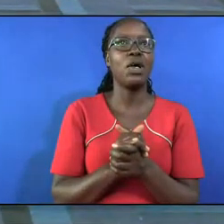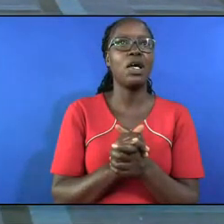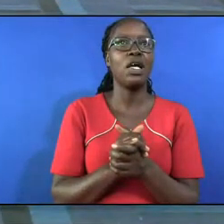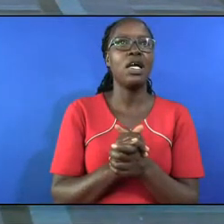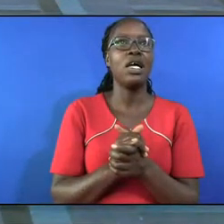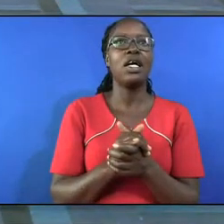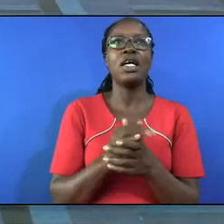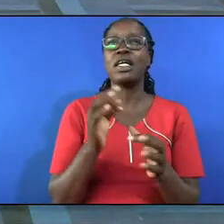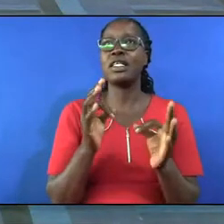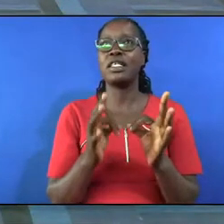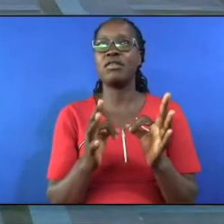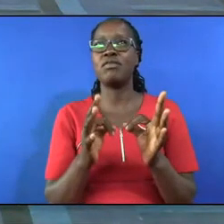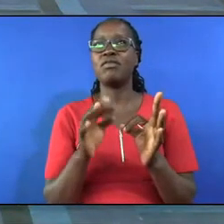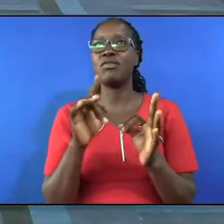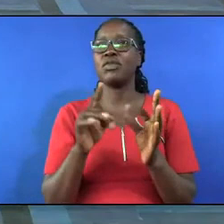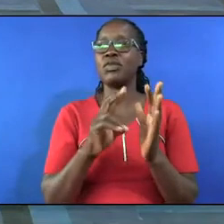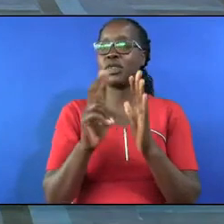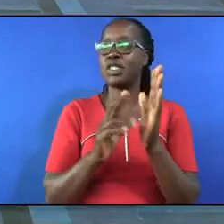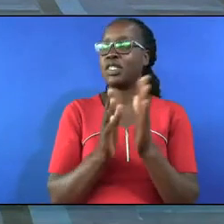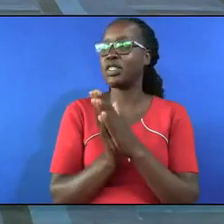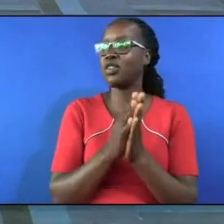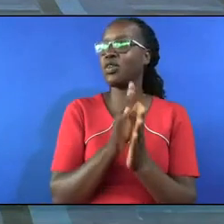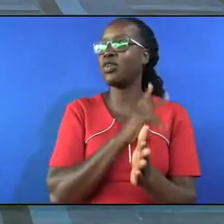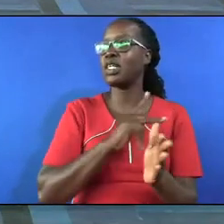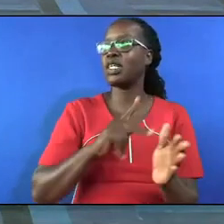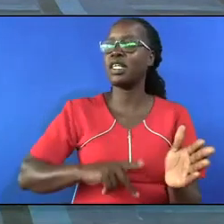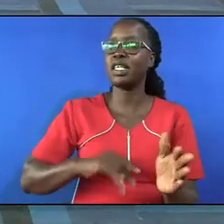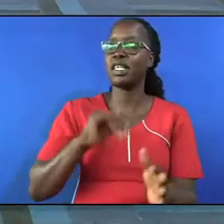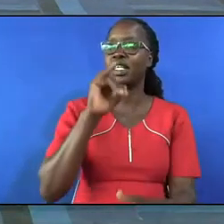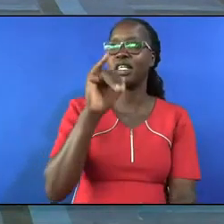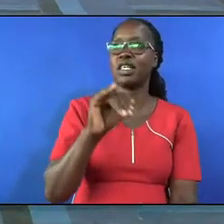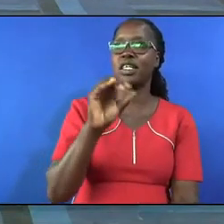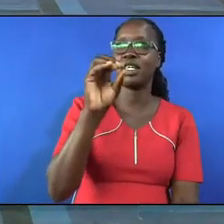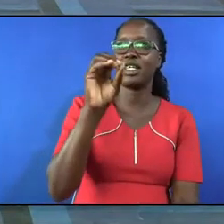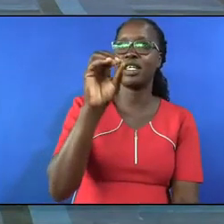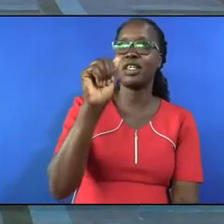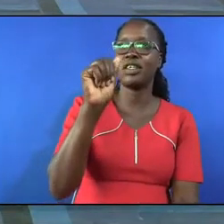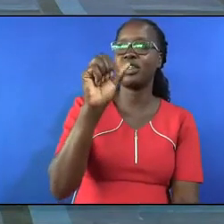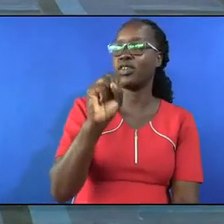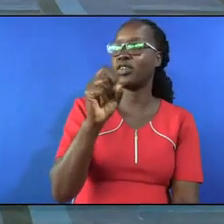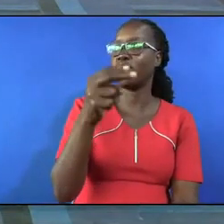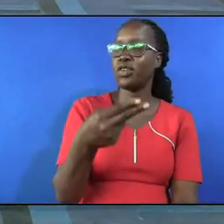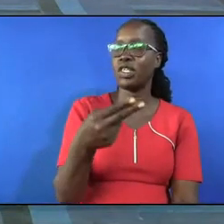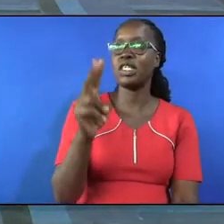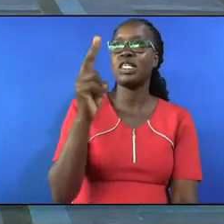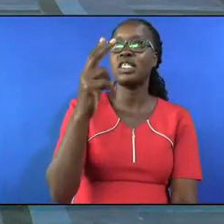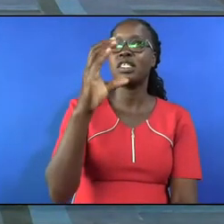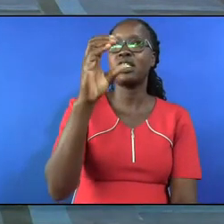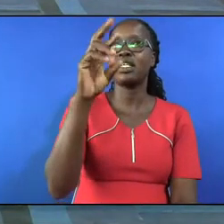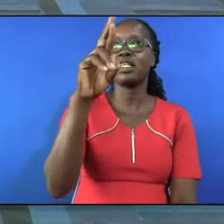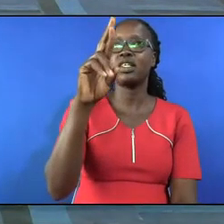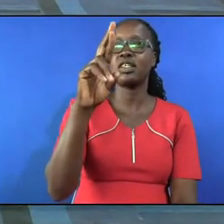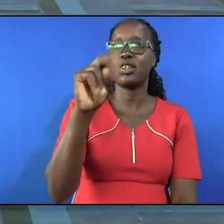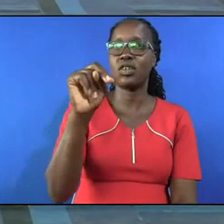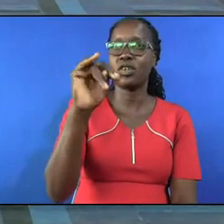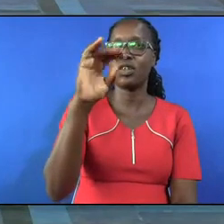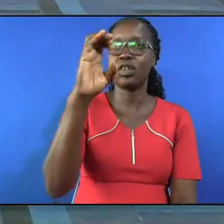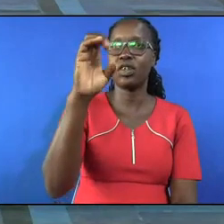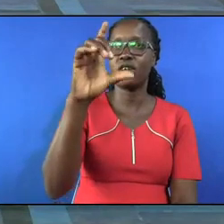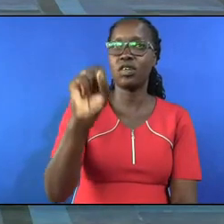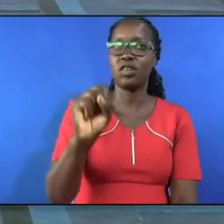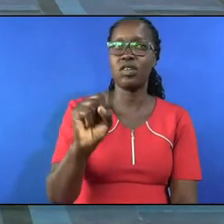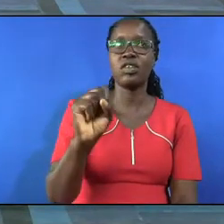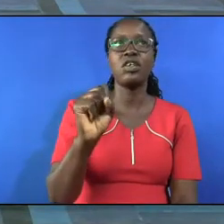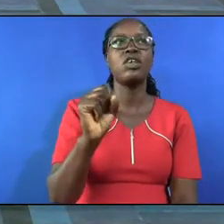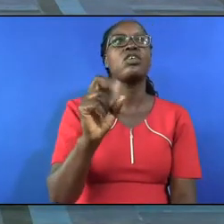And once you will read the story of King Joash at your own time, I believe. 2 Chronicles chapter 22, chapter